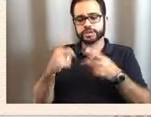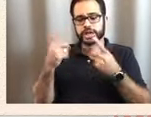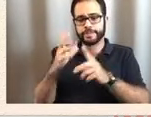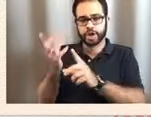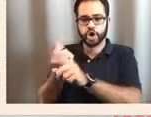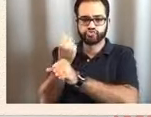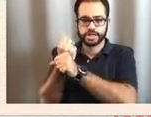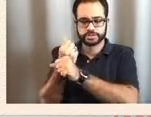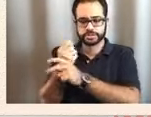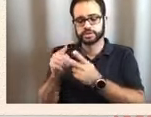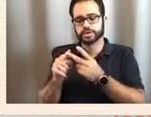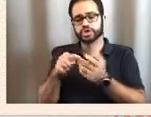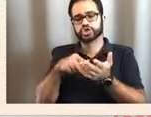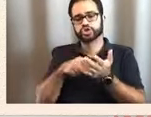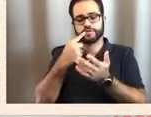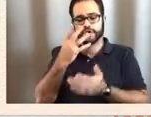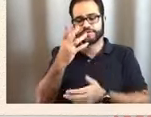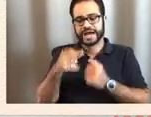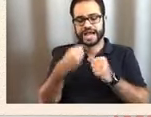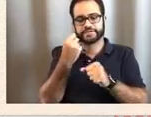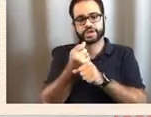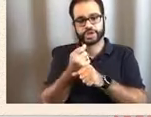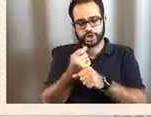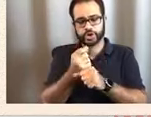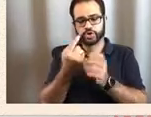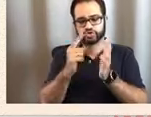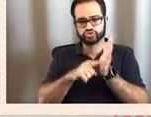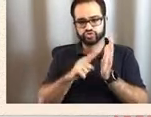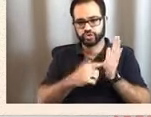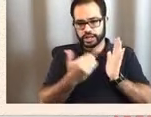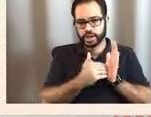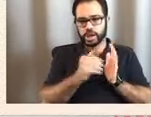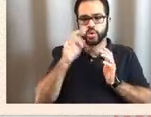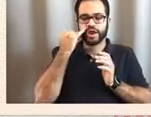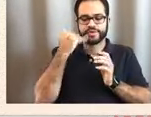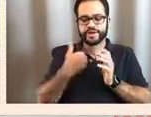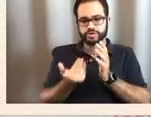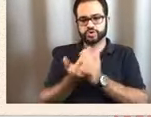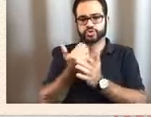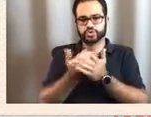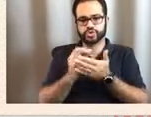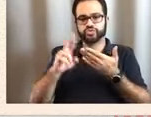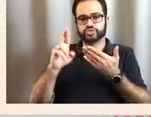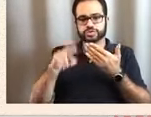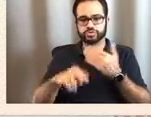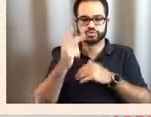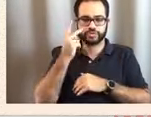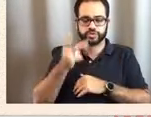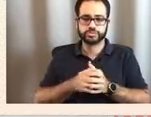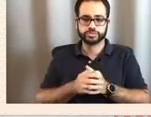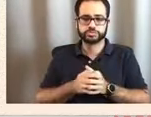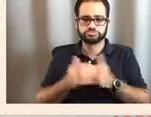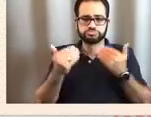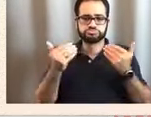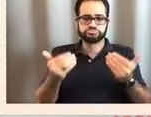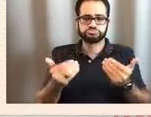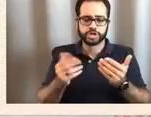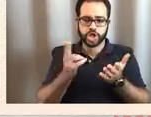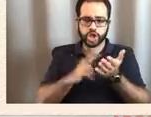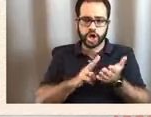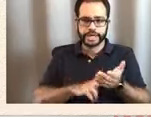5-year rescreening, or if there are new results to view. We encourage you to log in every 30 days or